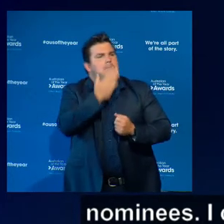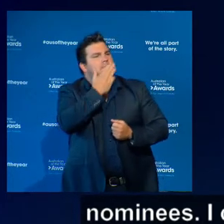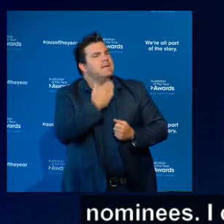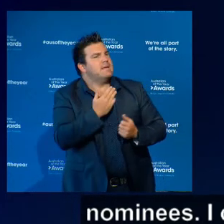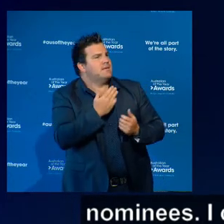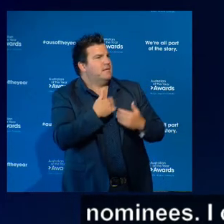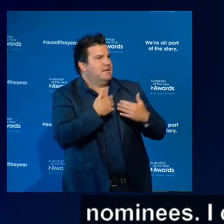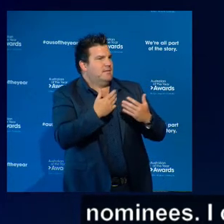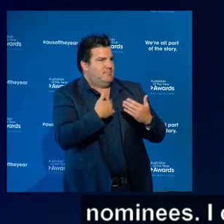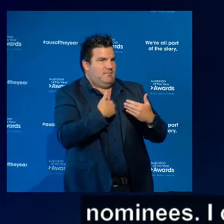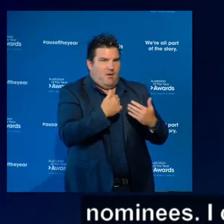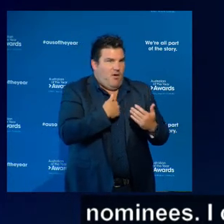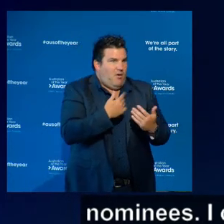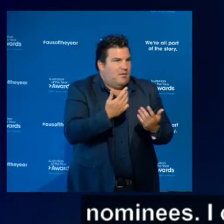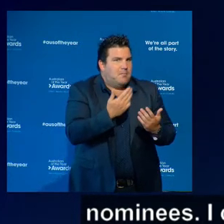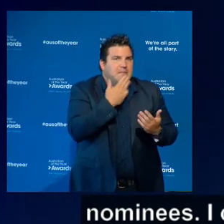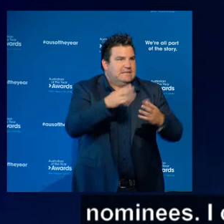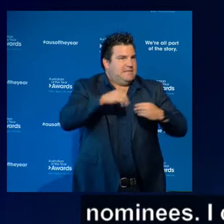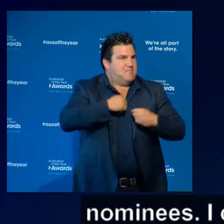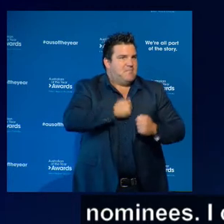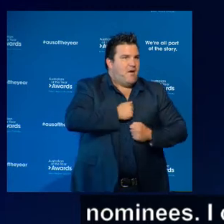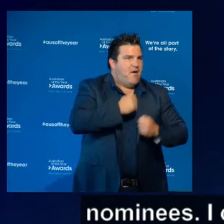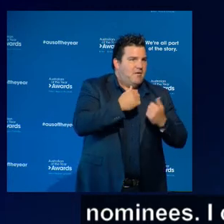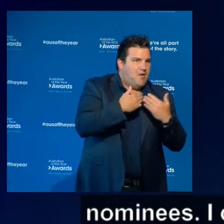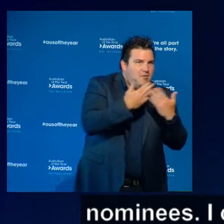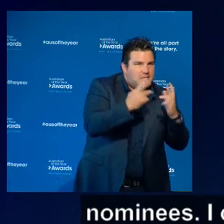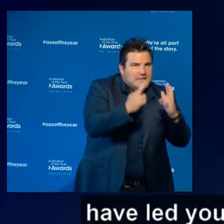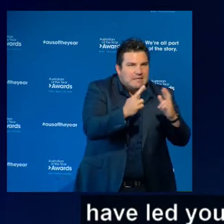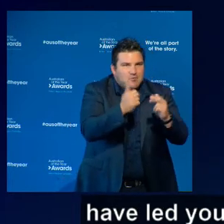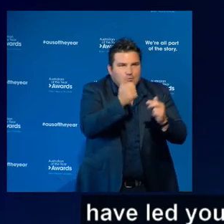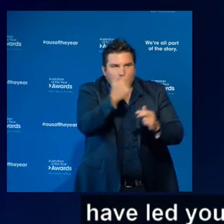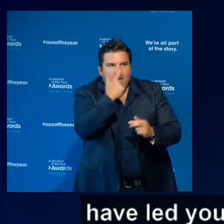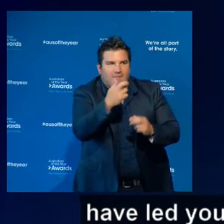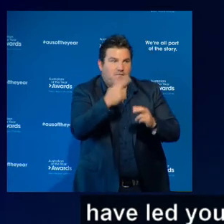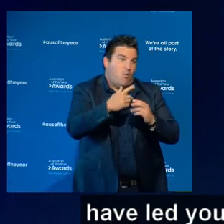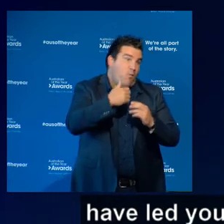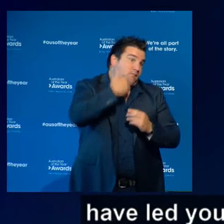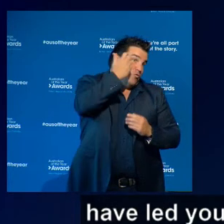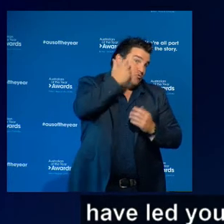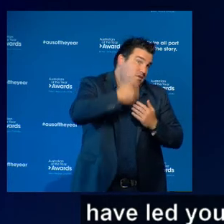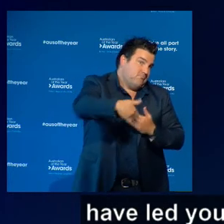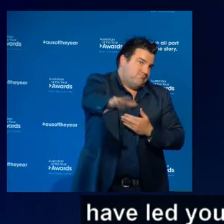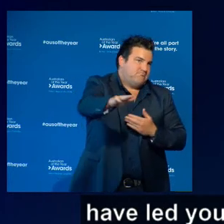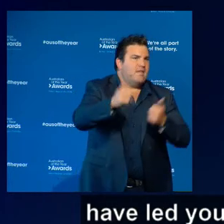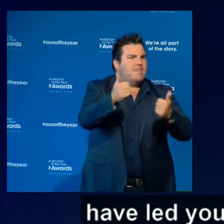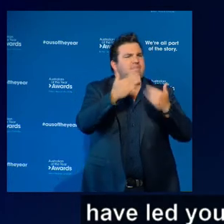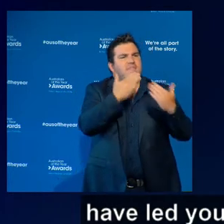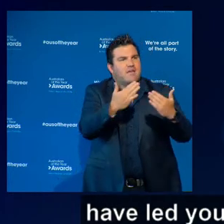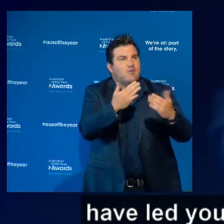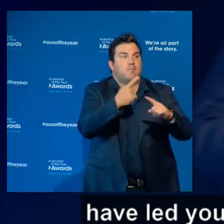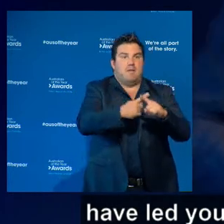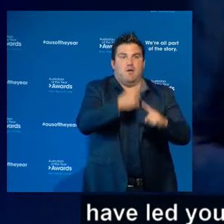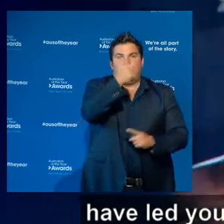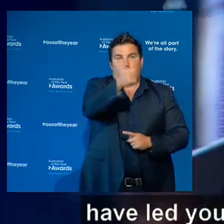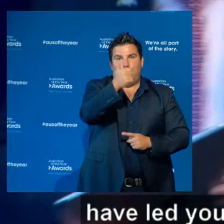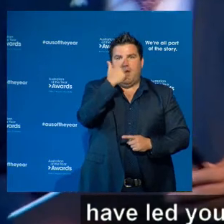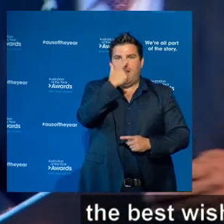my best wishes and the best wishes of the selection panel for the future. Thank you and good luck.